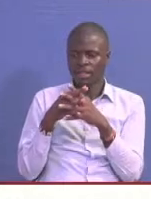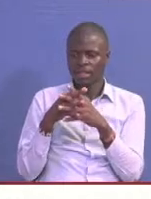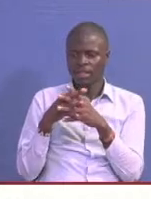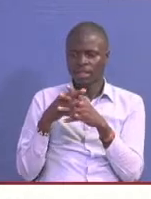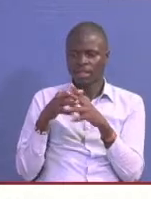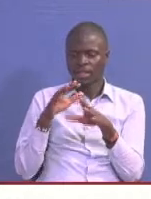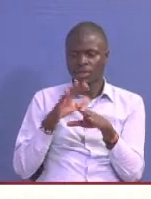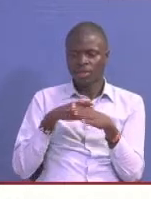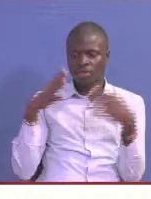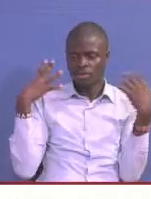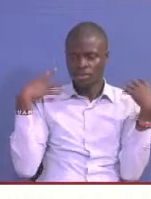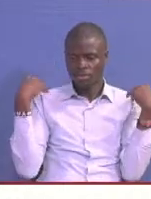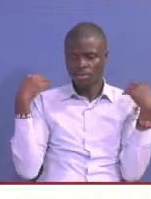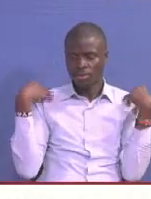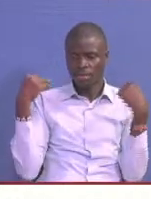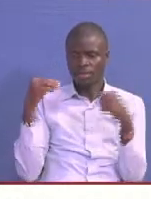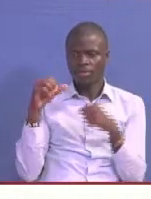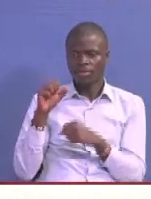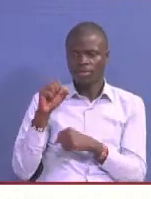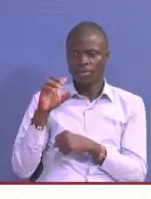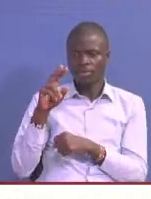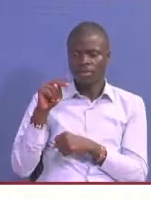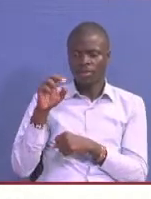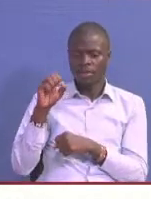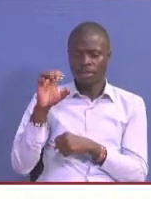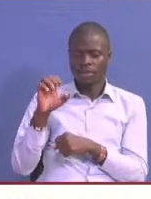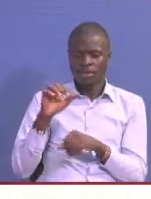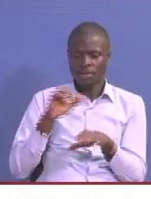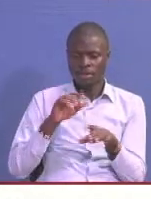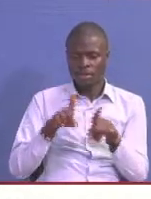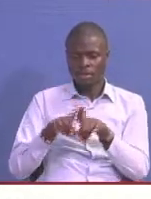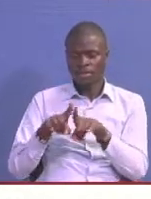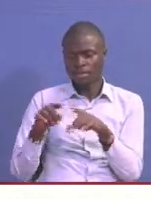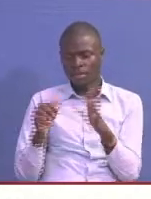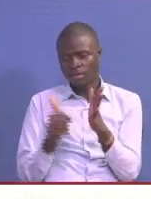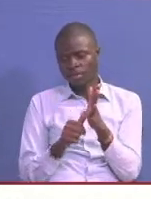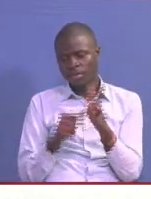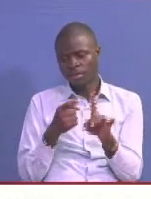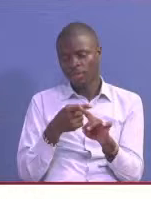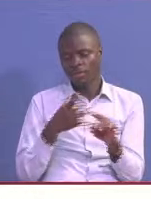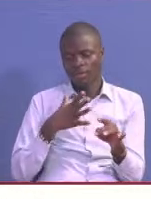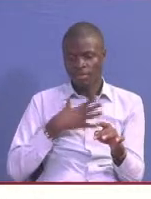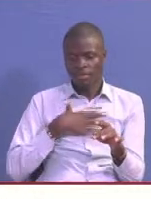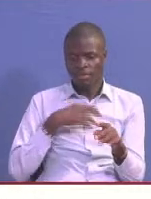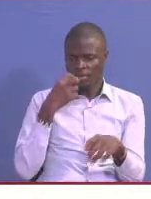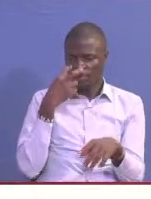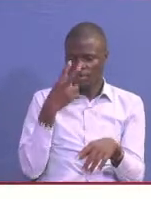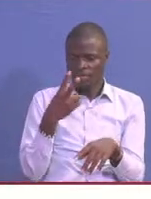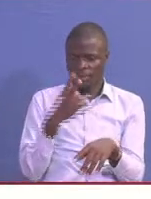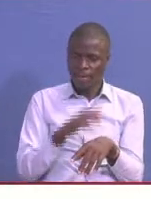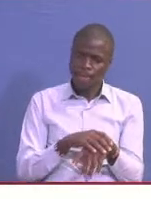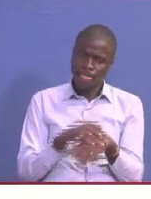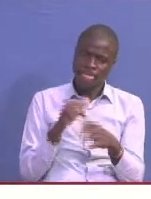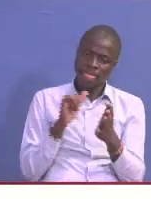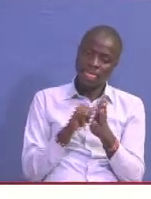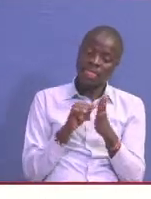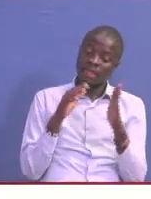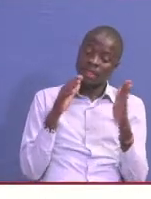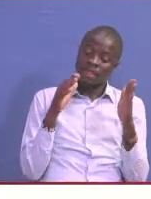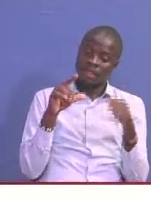a practical sense on the same matters. So according to me, that gap